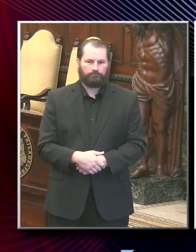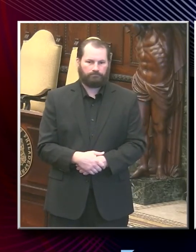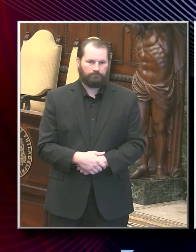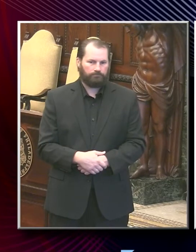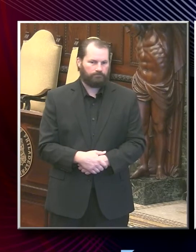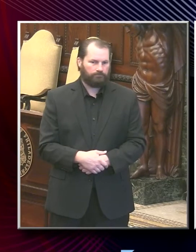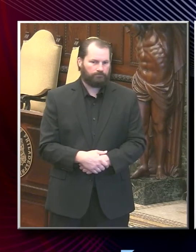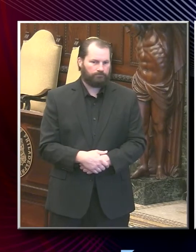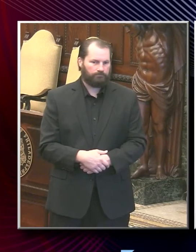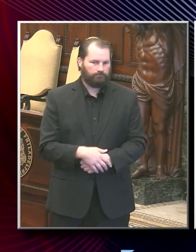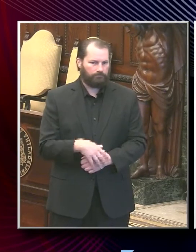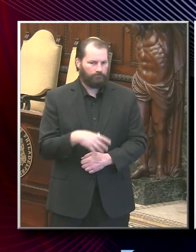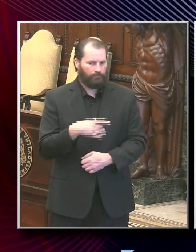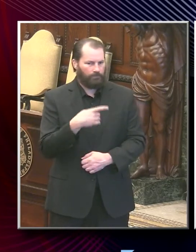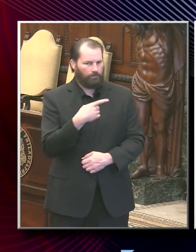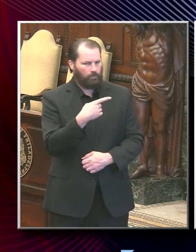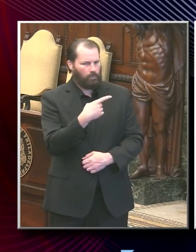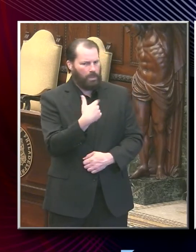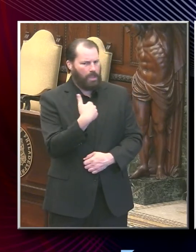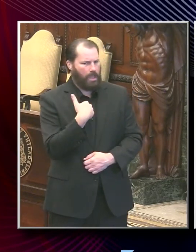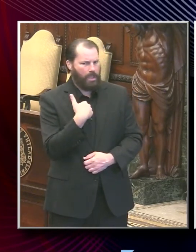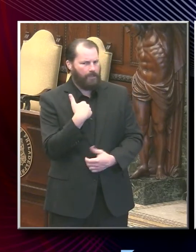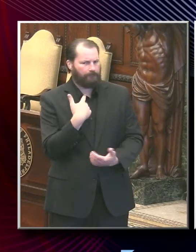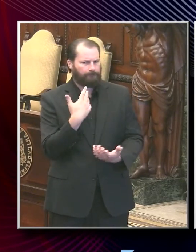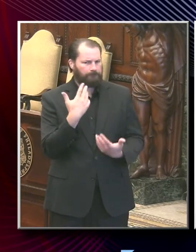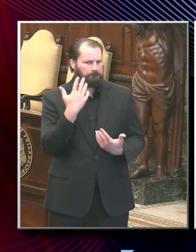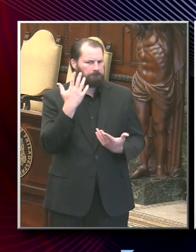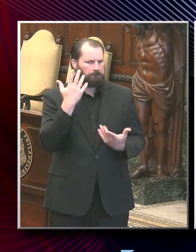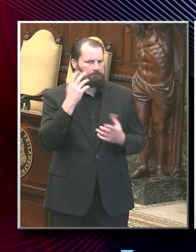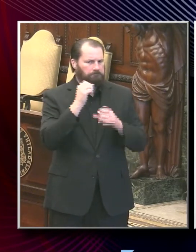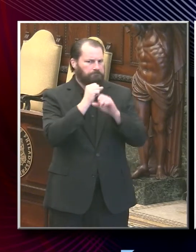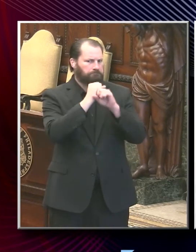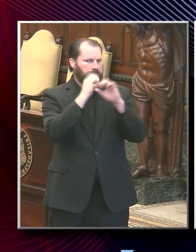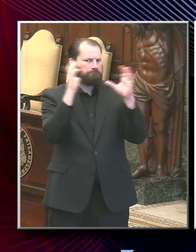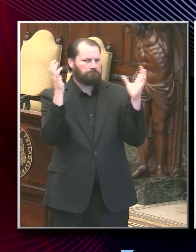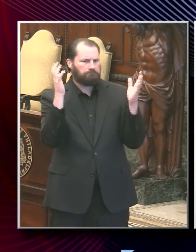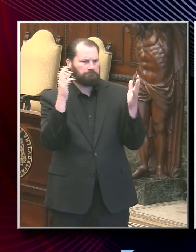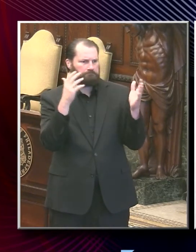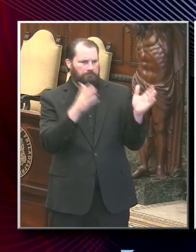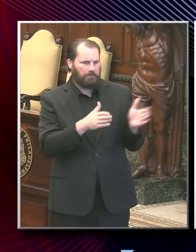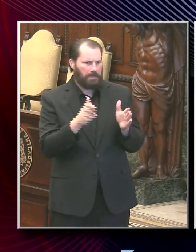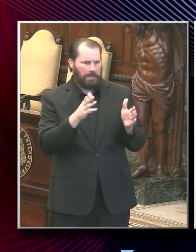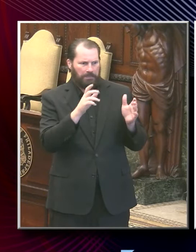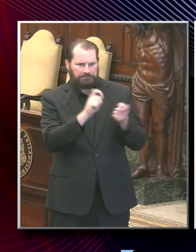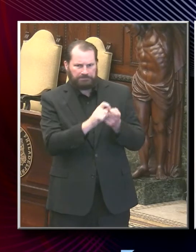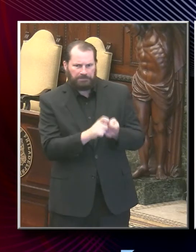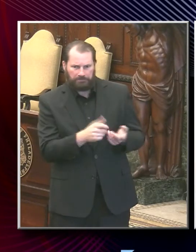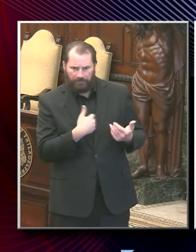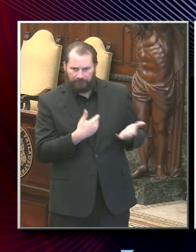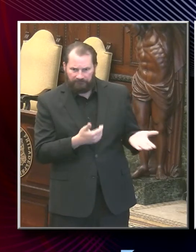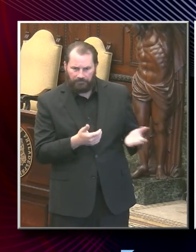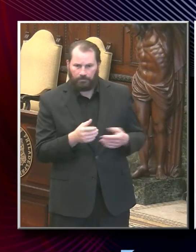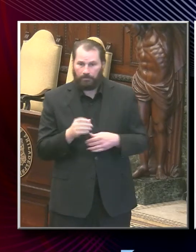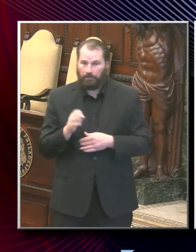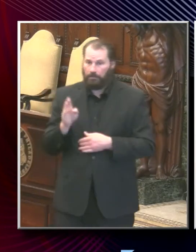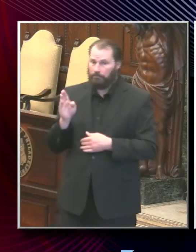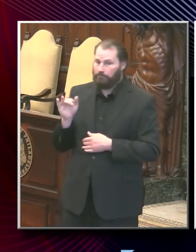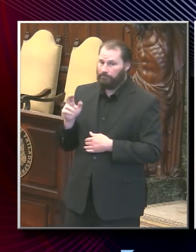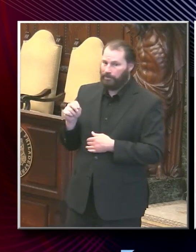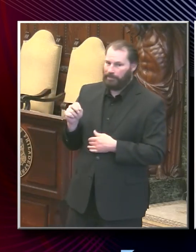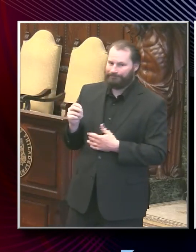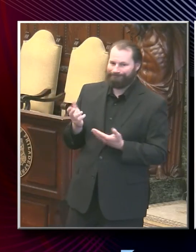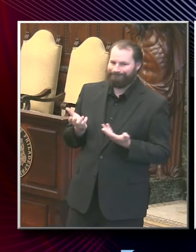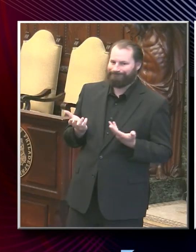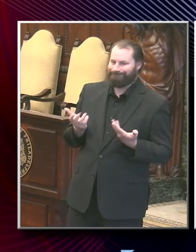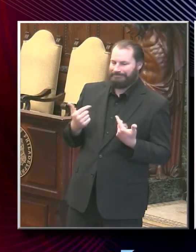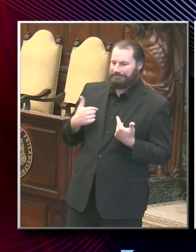any idea of what this plan entails? Some details about it? I am not the best to speak to the plan. I can